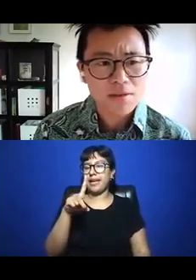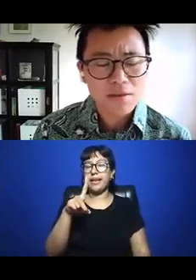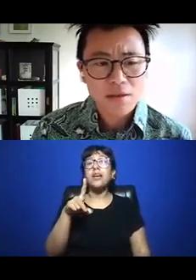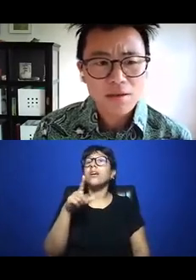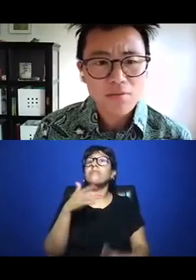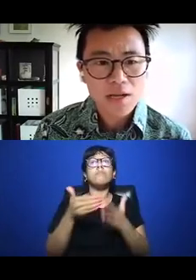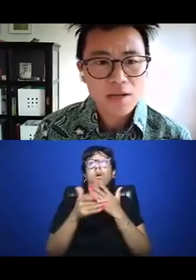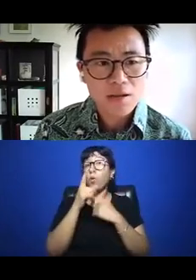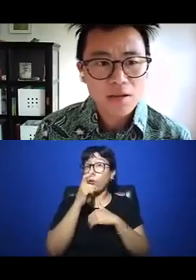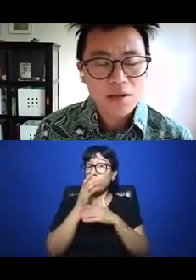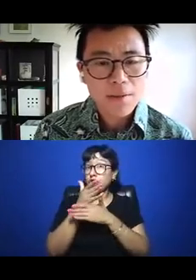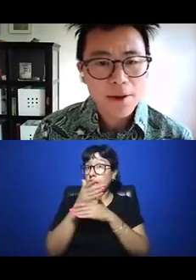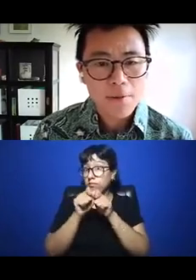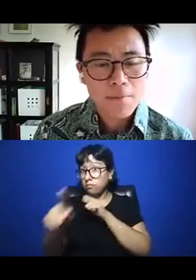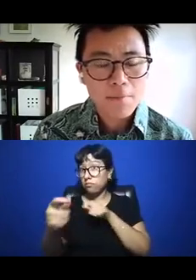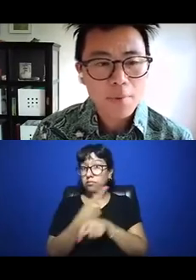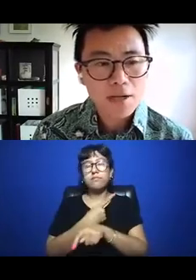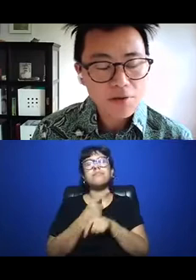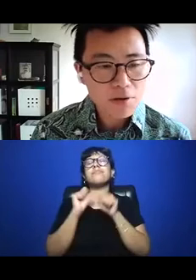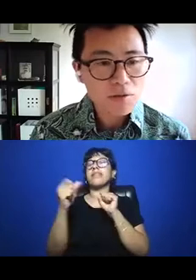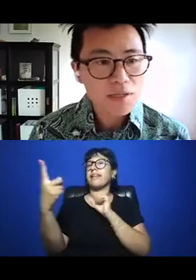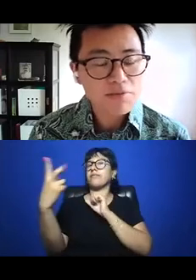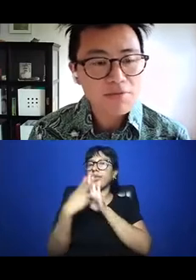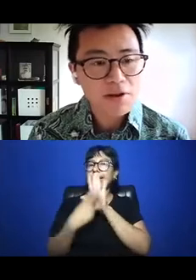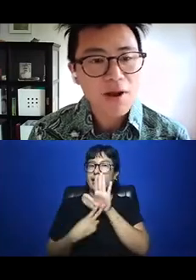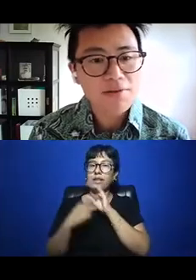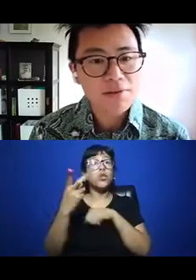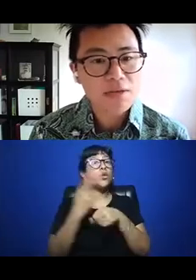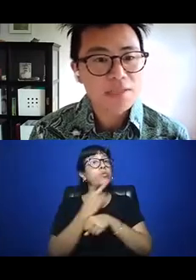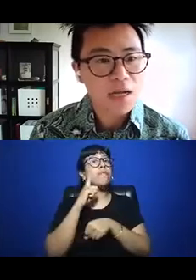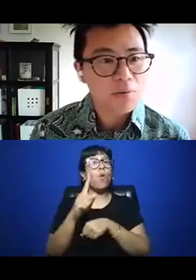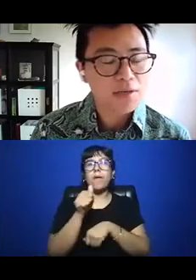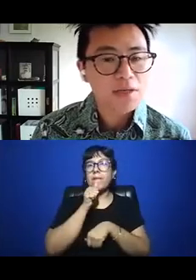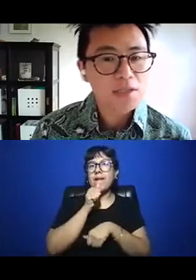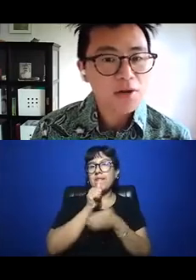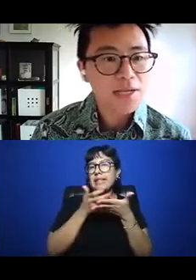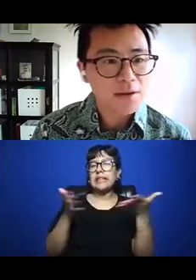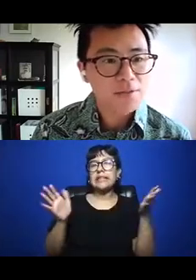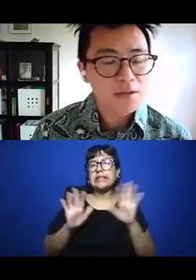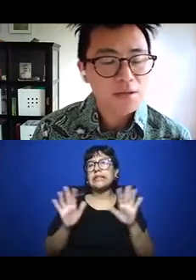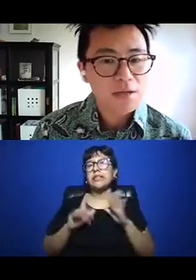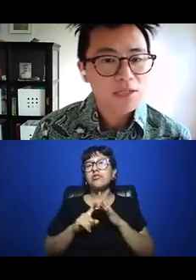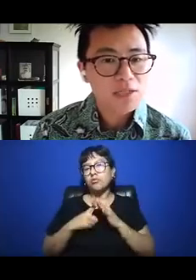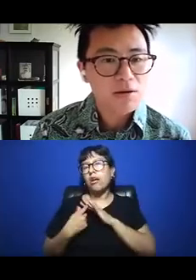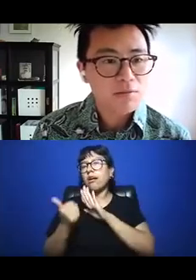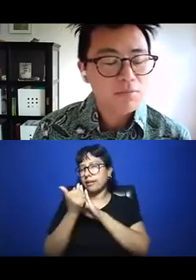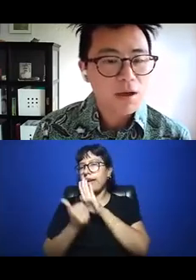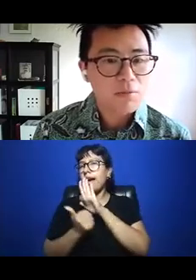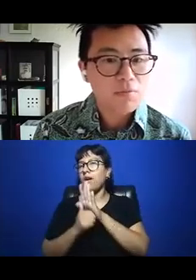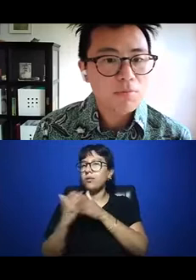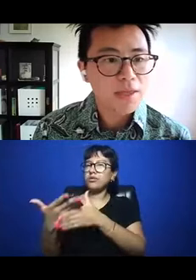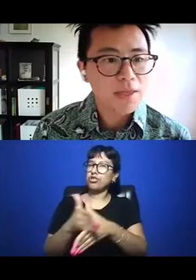with can read it. But if you're using it for very private things, I would start an account and share